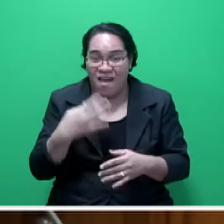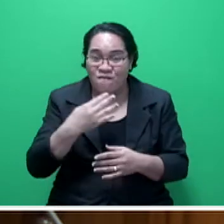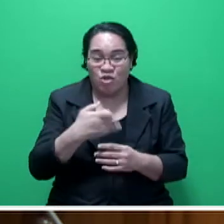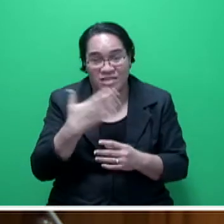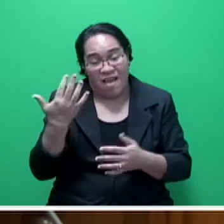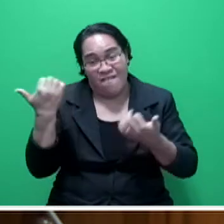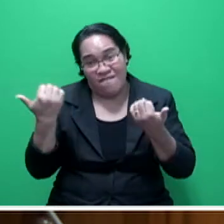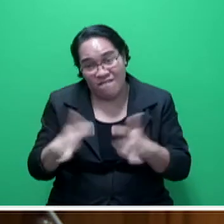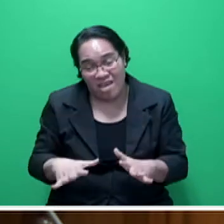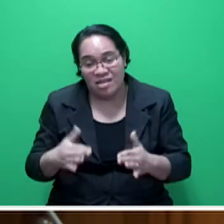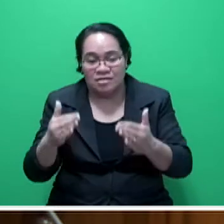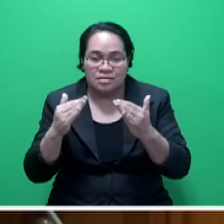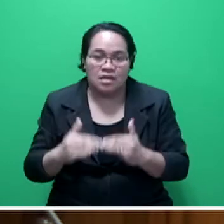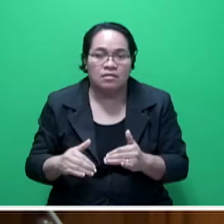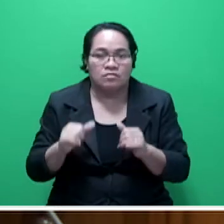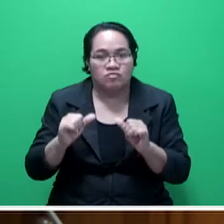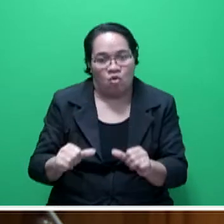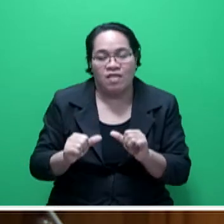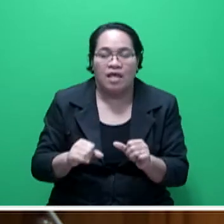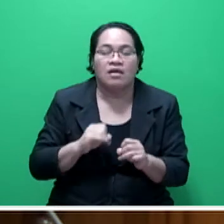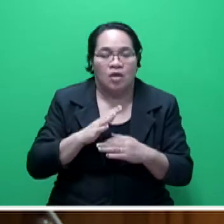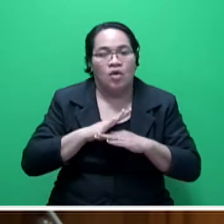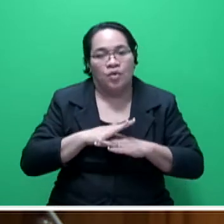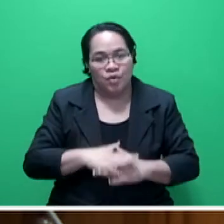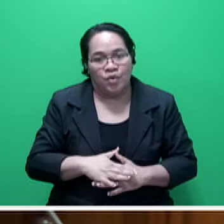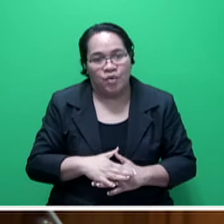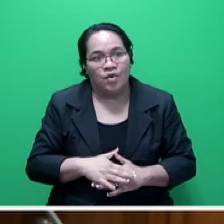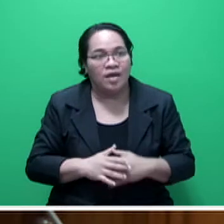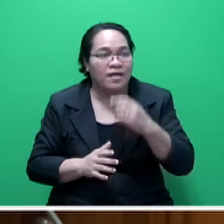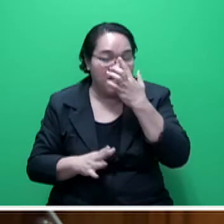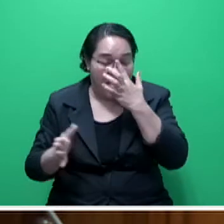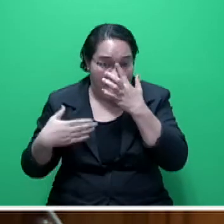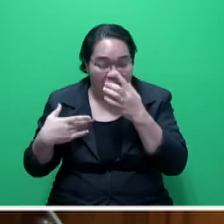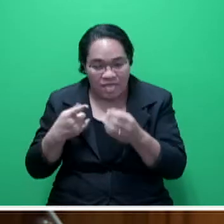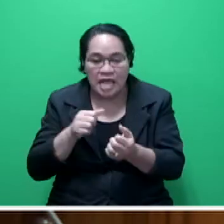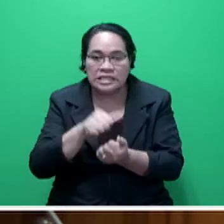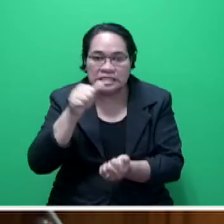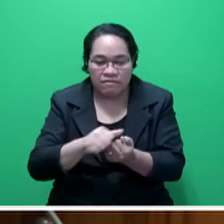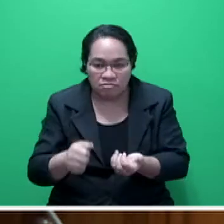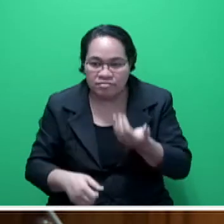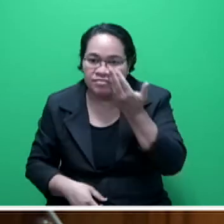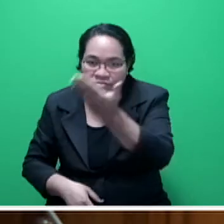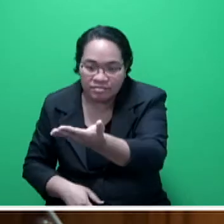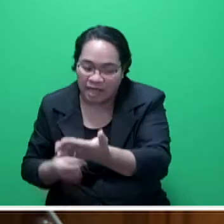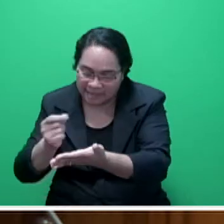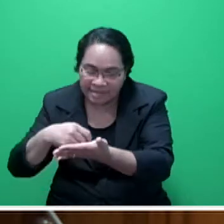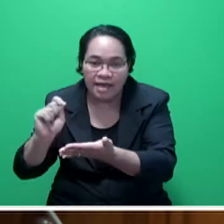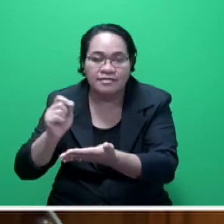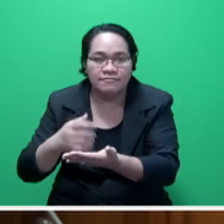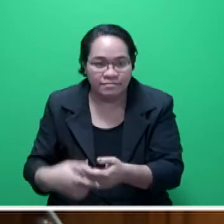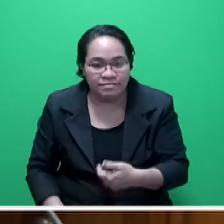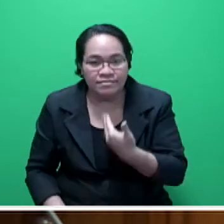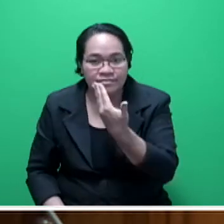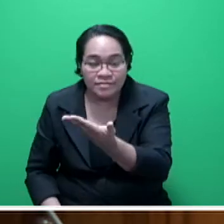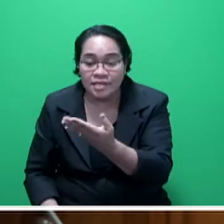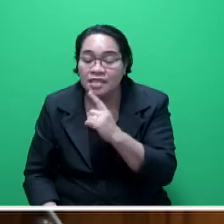conducted, and then only if the negative results will the health quarantine officers issue a certificate of fatigue. This certificate